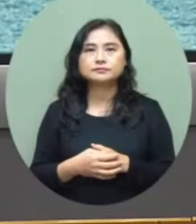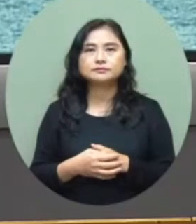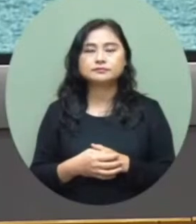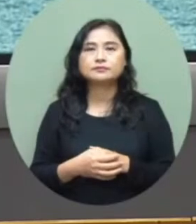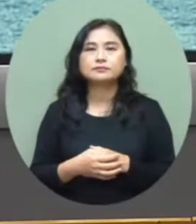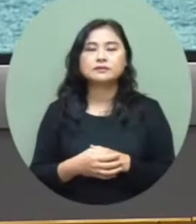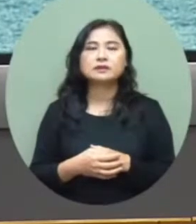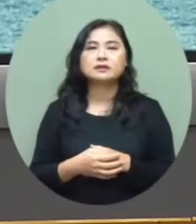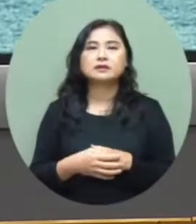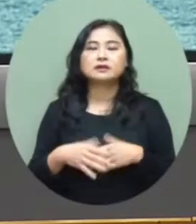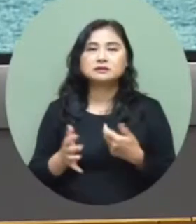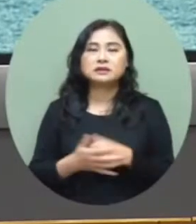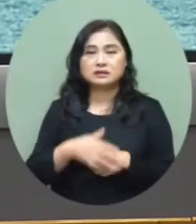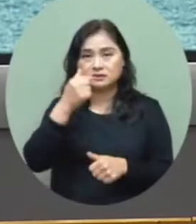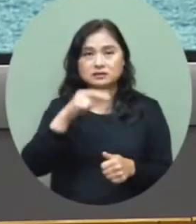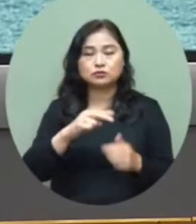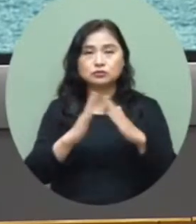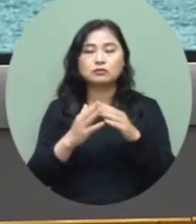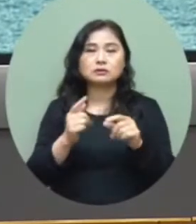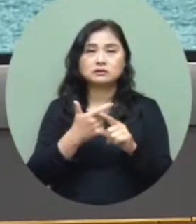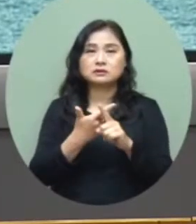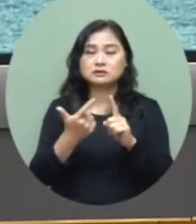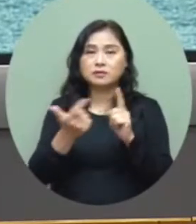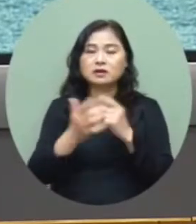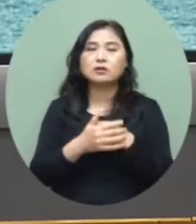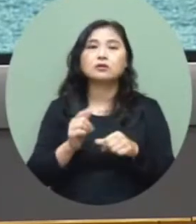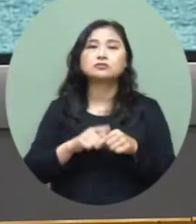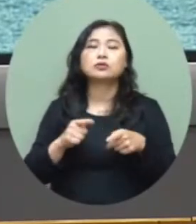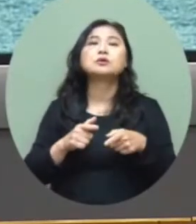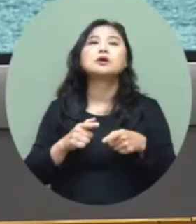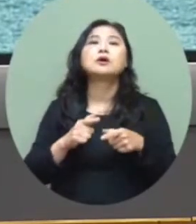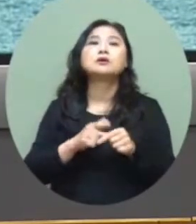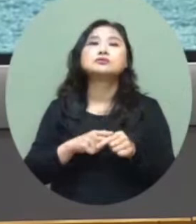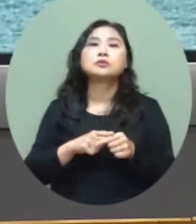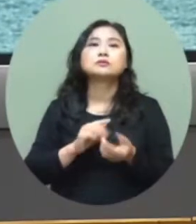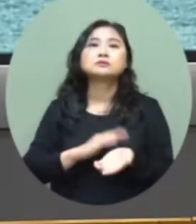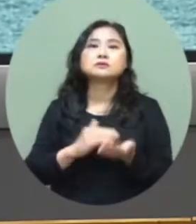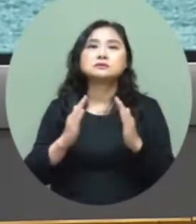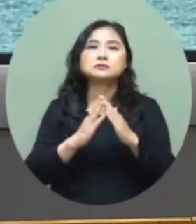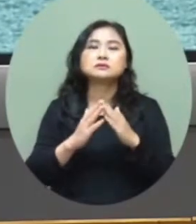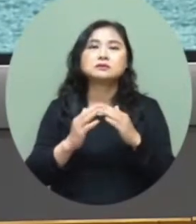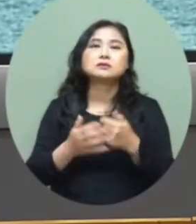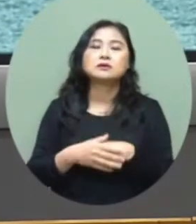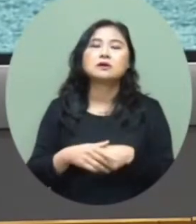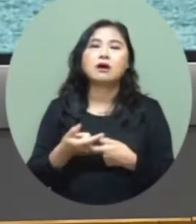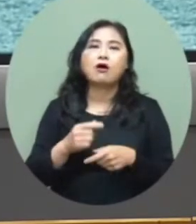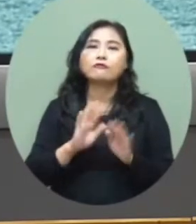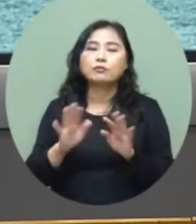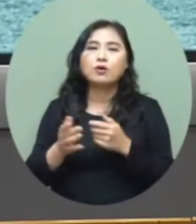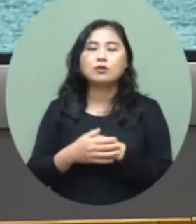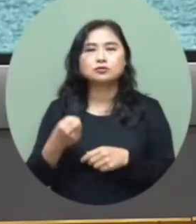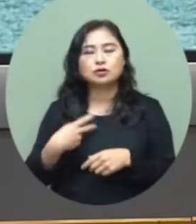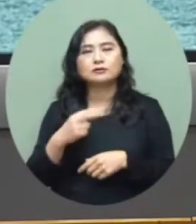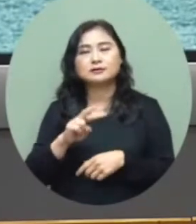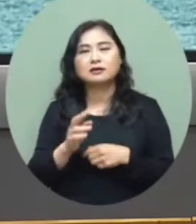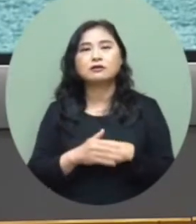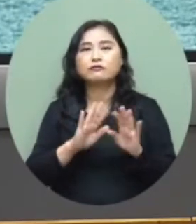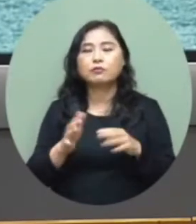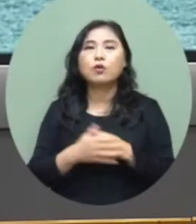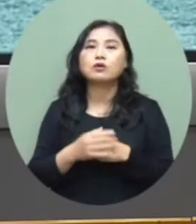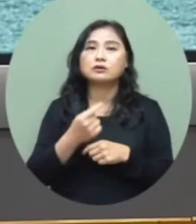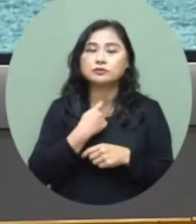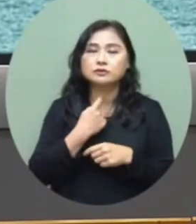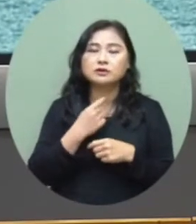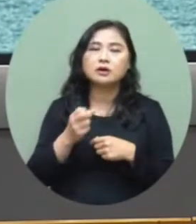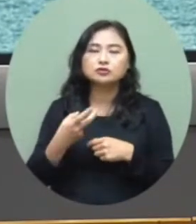can you give us more details? Well, other than the 18 Chinese medicine centers under the HA, we